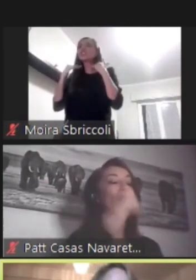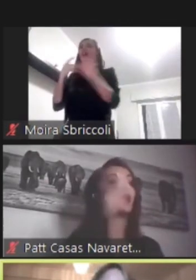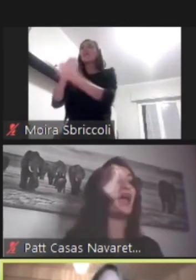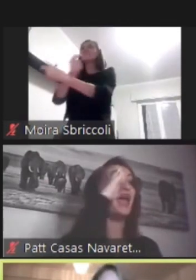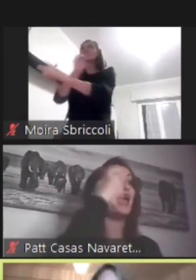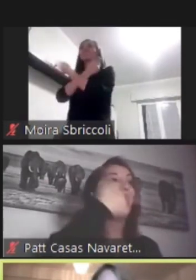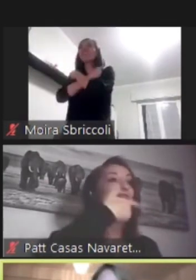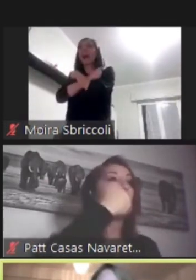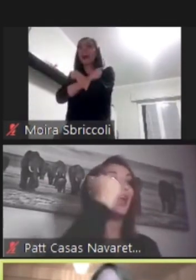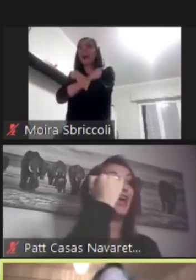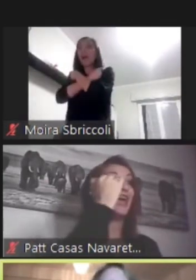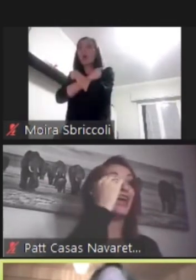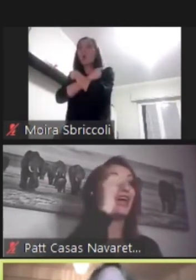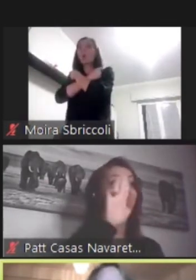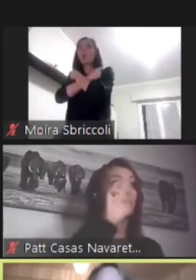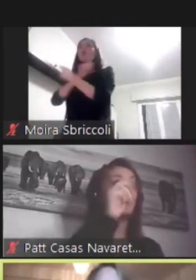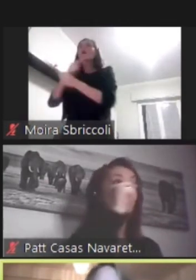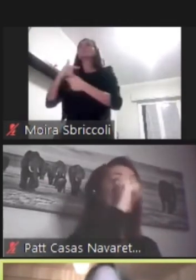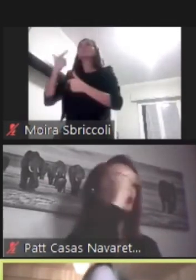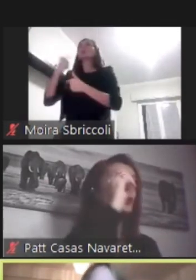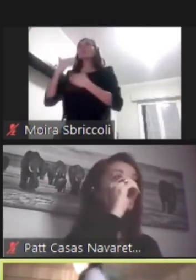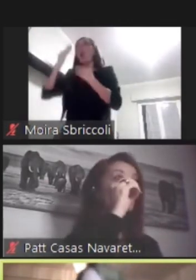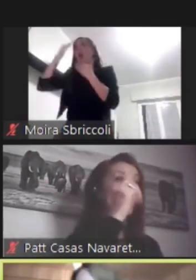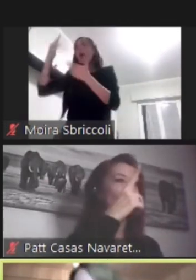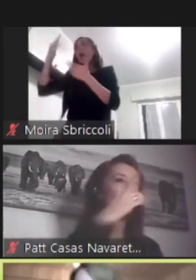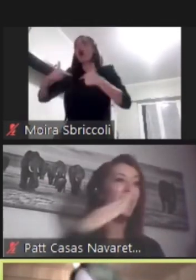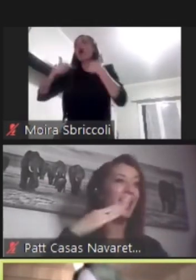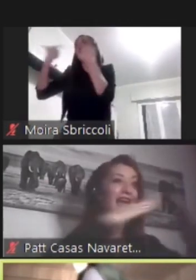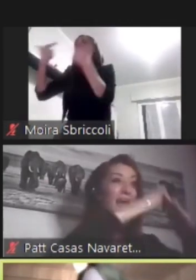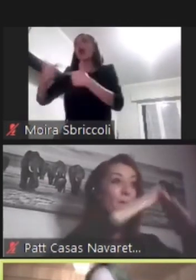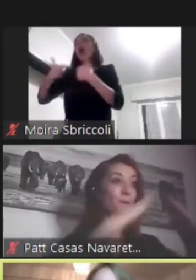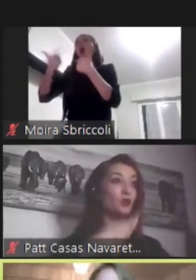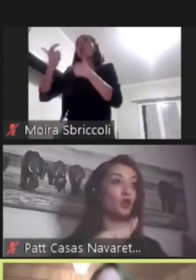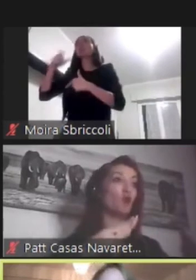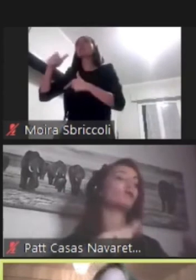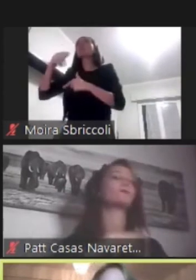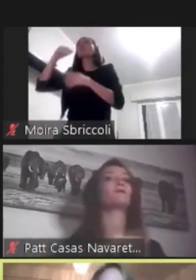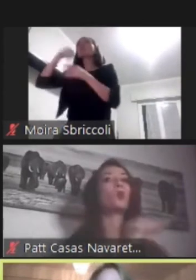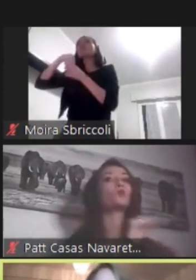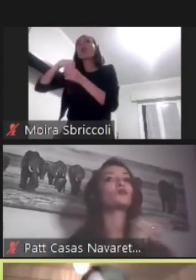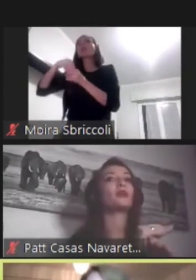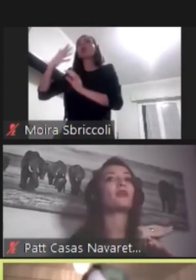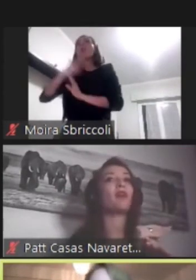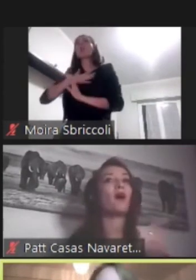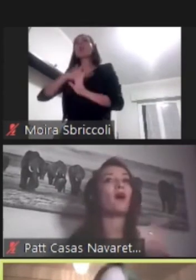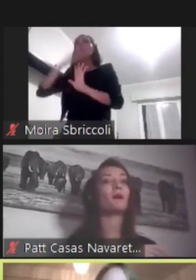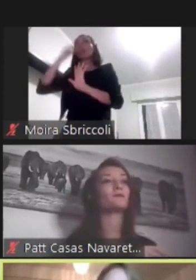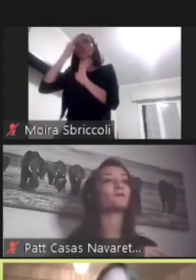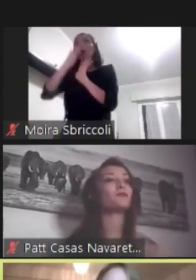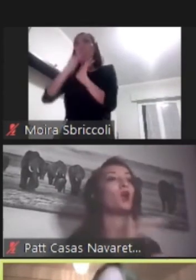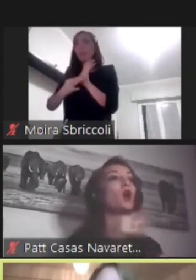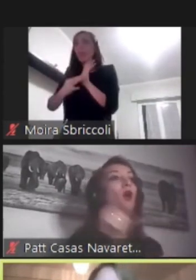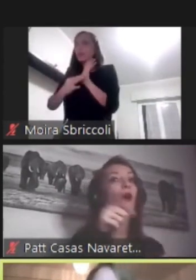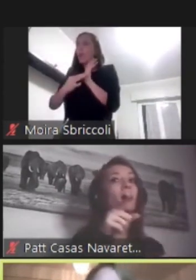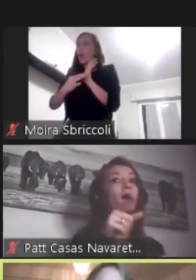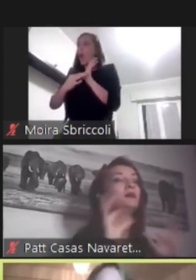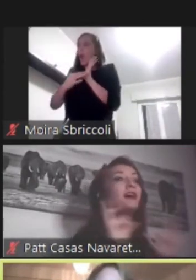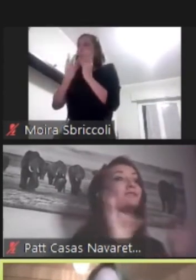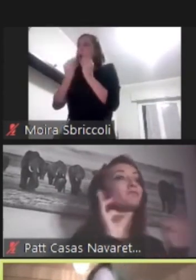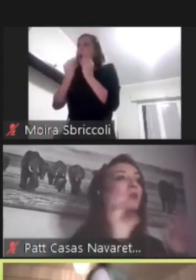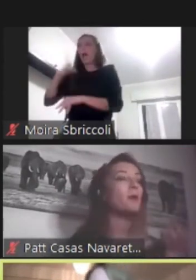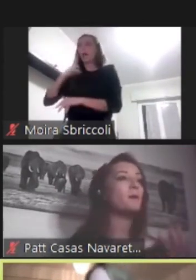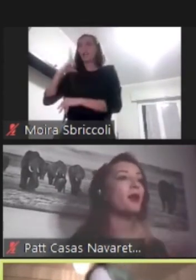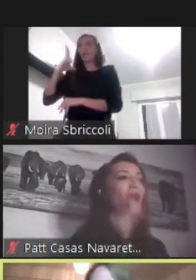fascinating. You know, it is rich in antioxidants such as vitamin A, vitamin C, vitamin